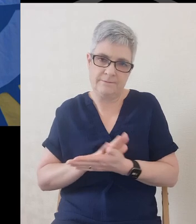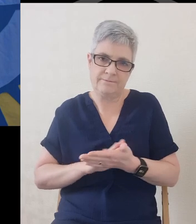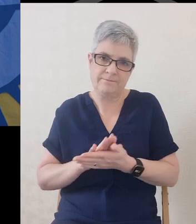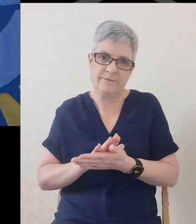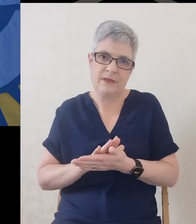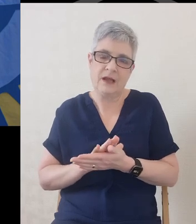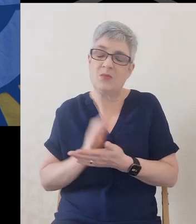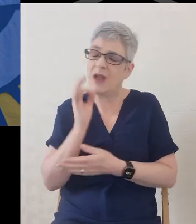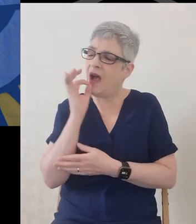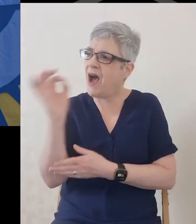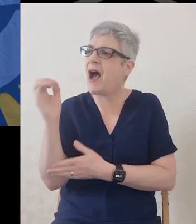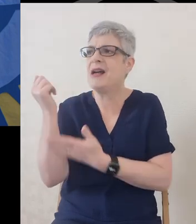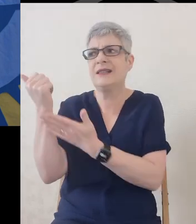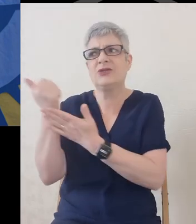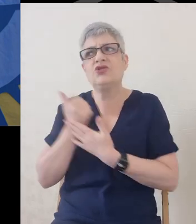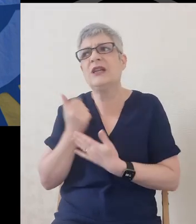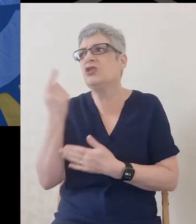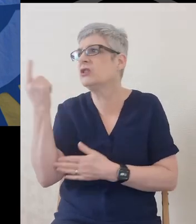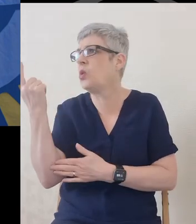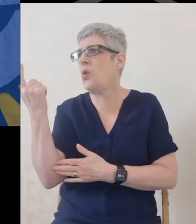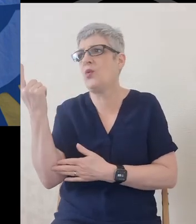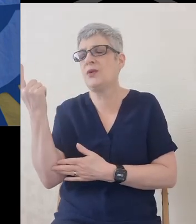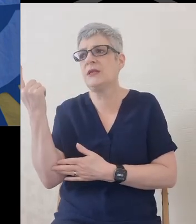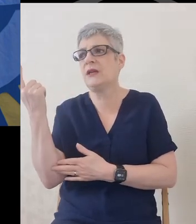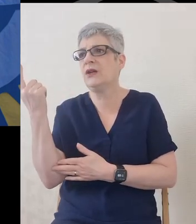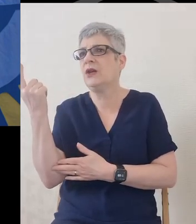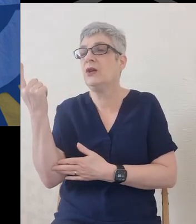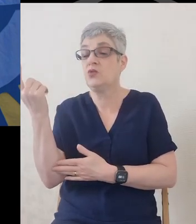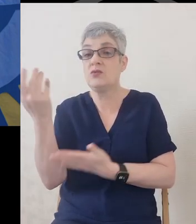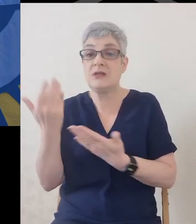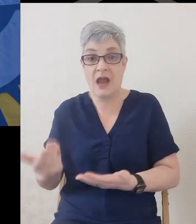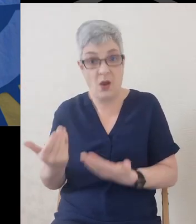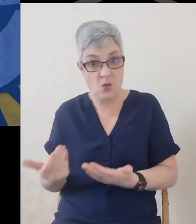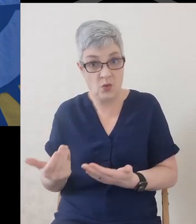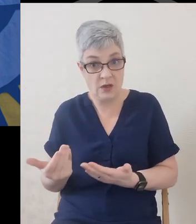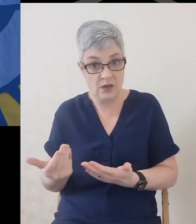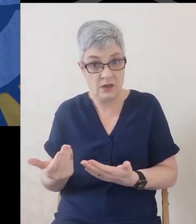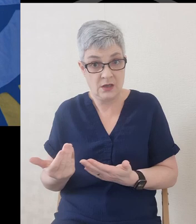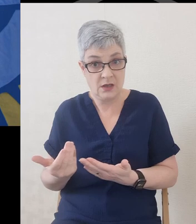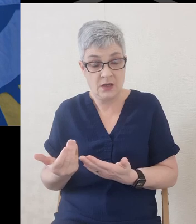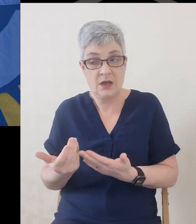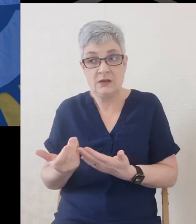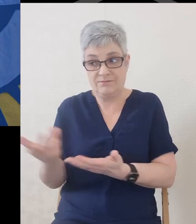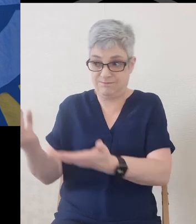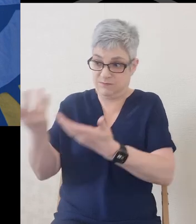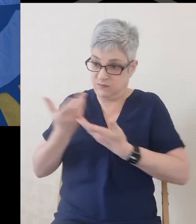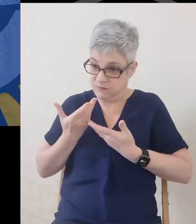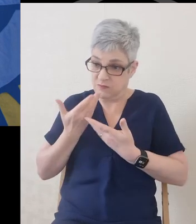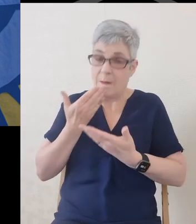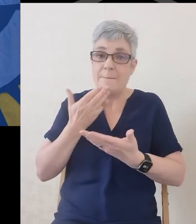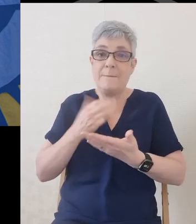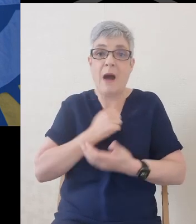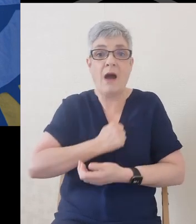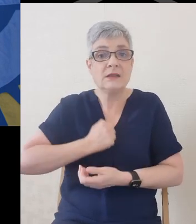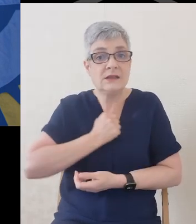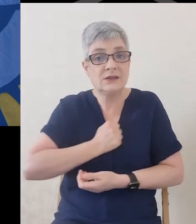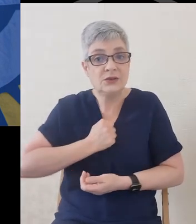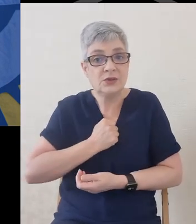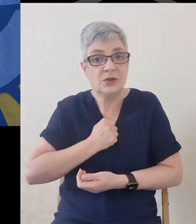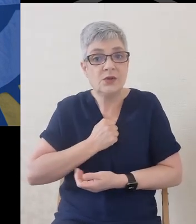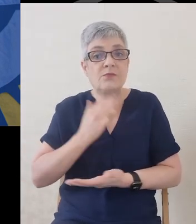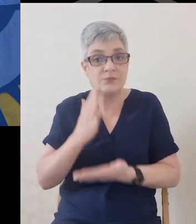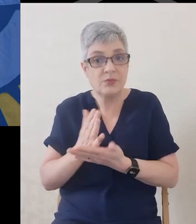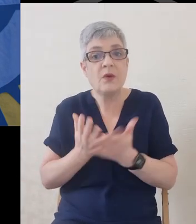And we ask, gracious God, that you will now assure us of the pardon that there is in and through Christ.